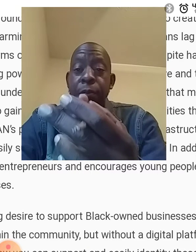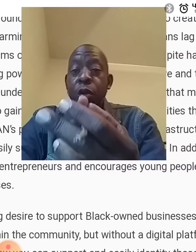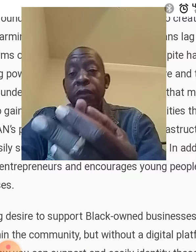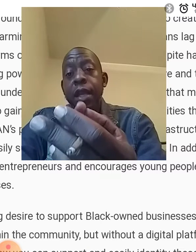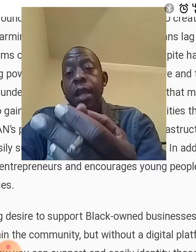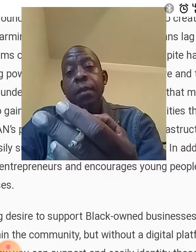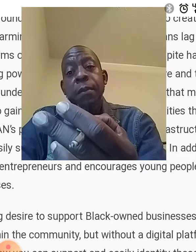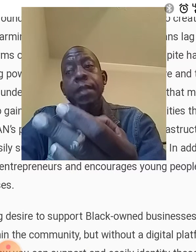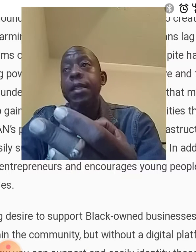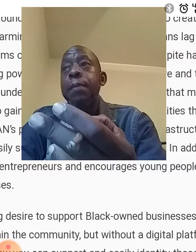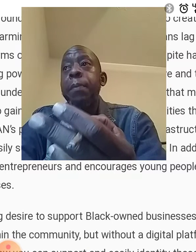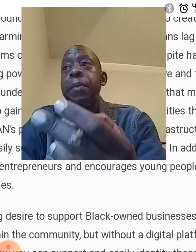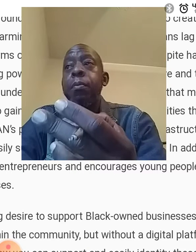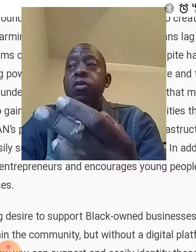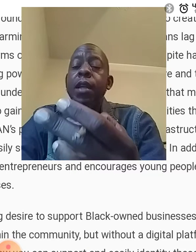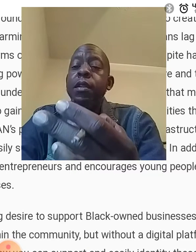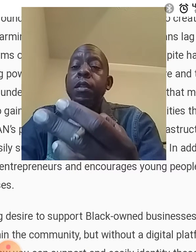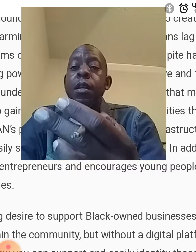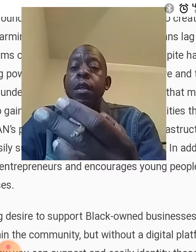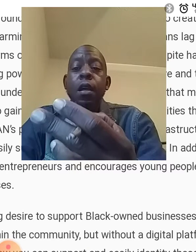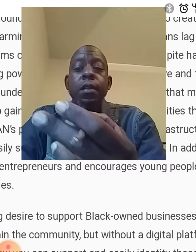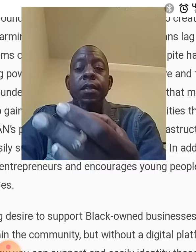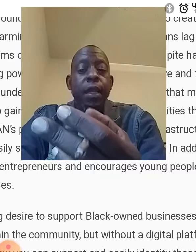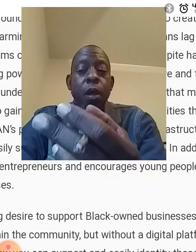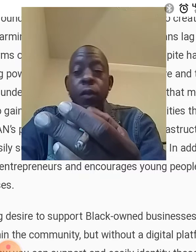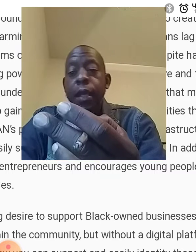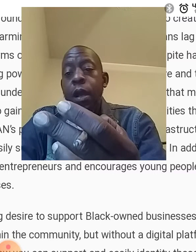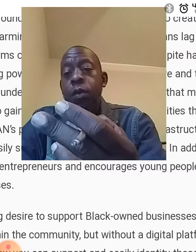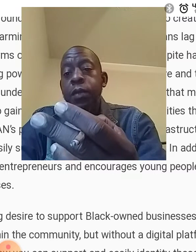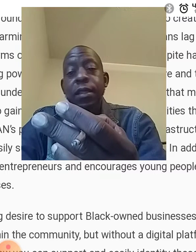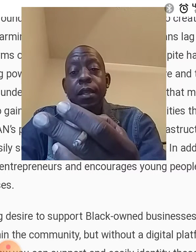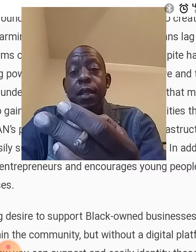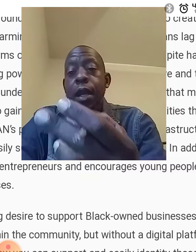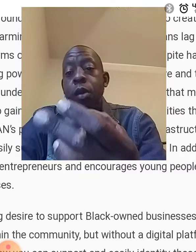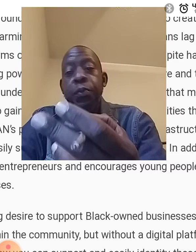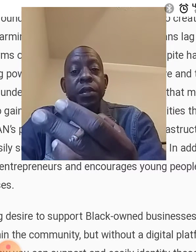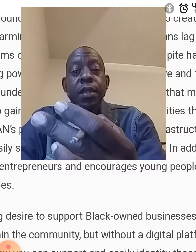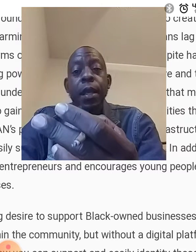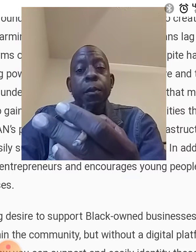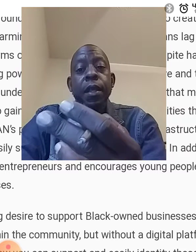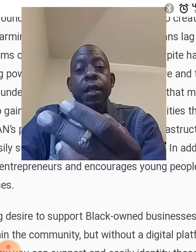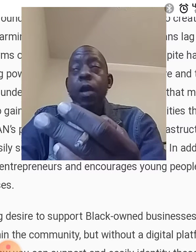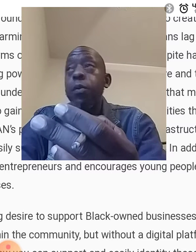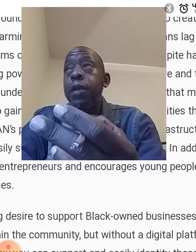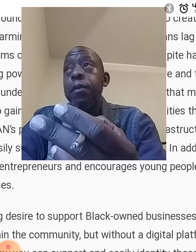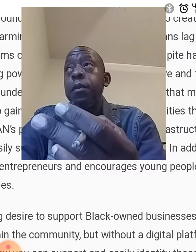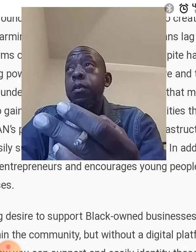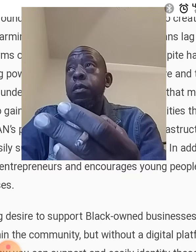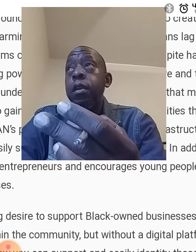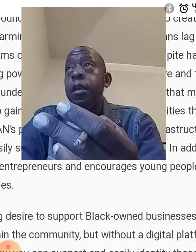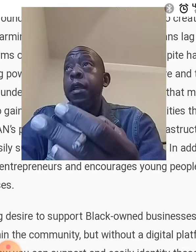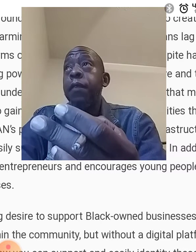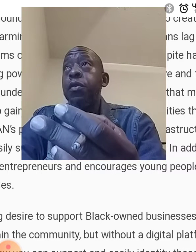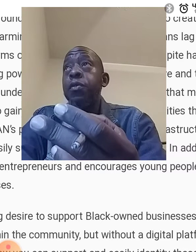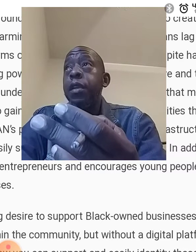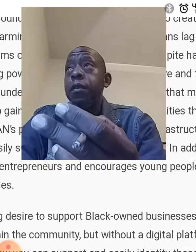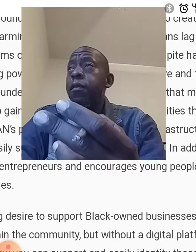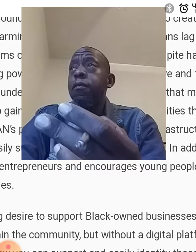just a beautiful thing to me to see my people trying to take hold of their own destiny. And I hope you're the same way. I hope that